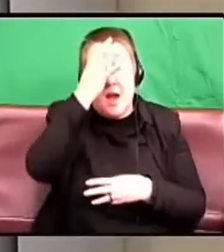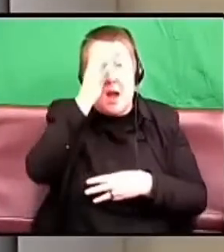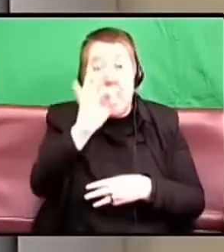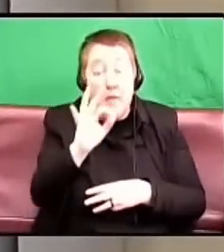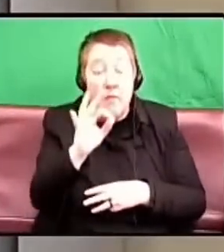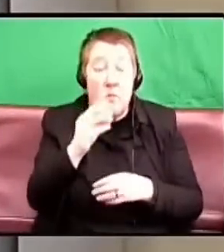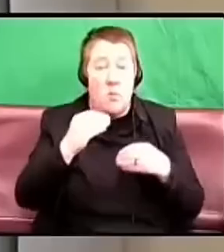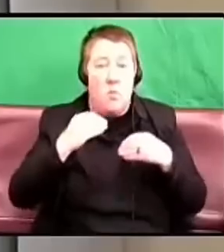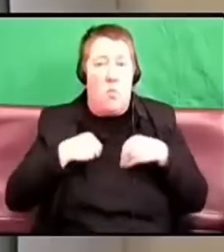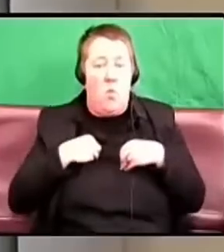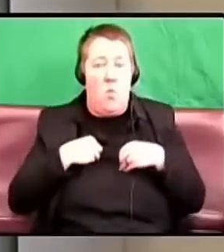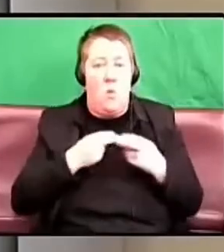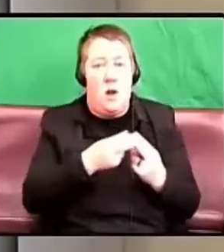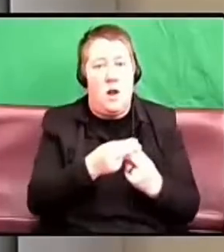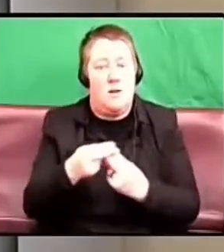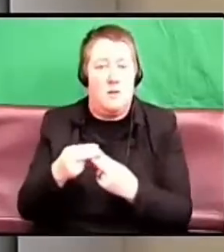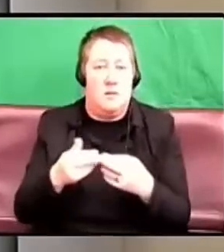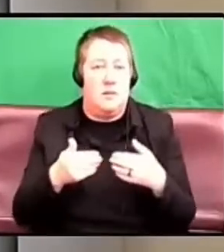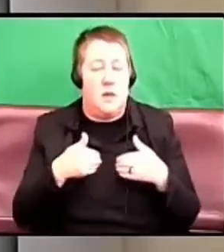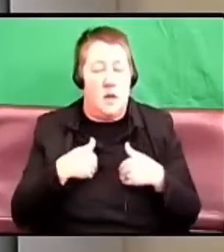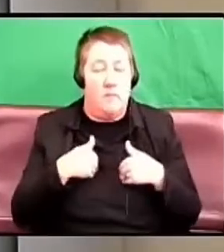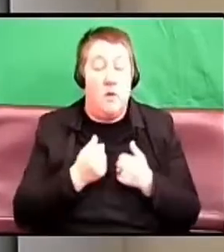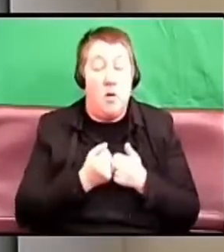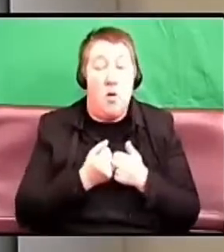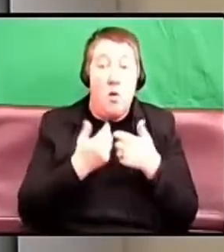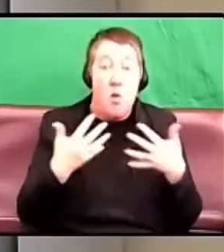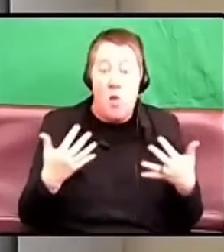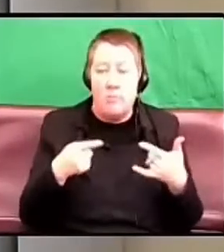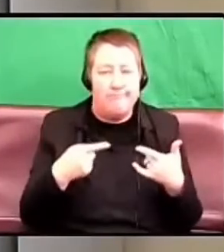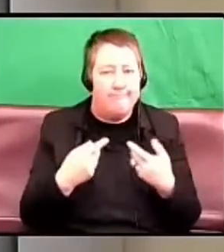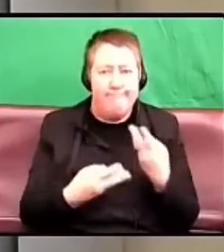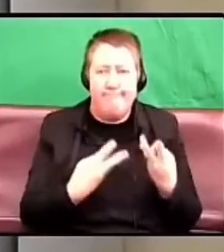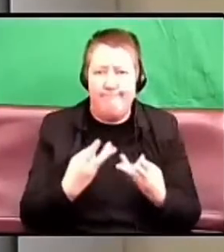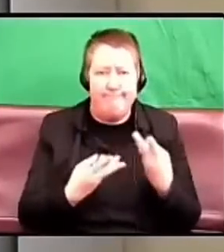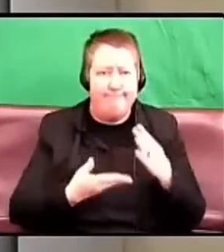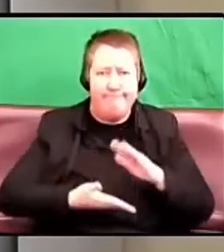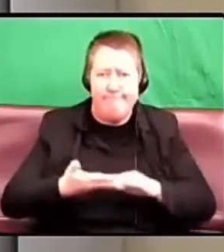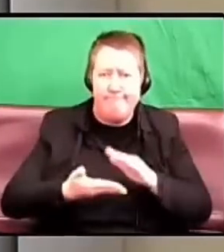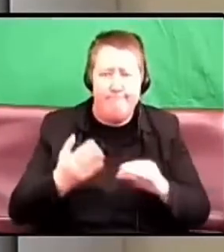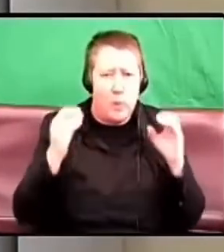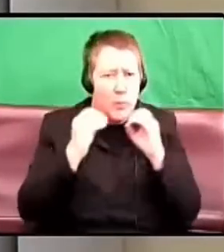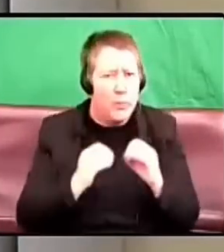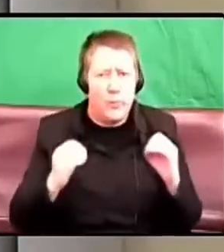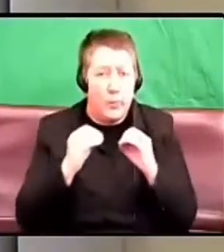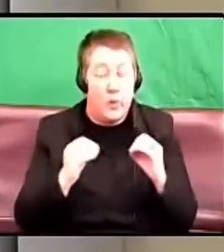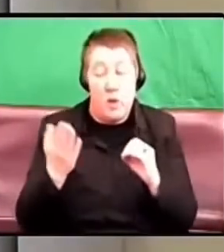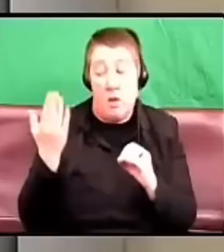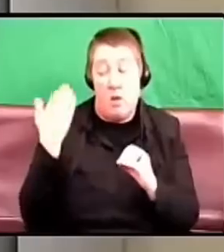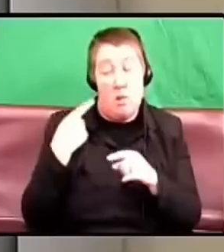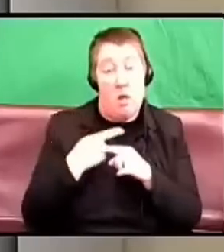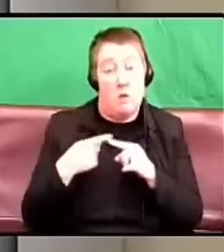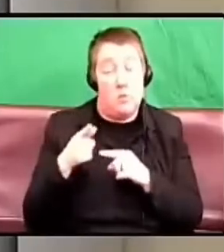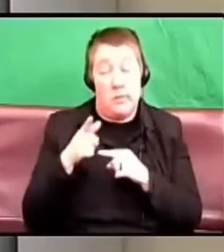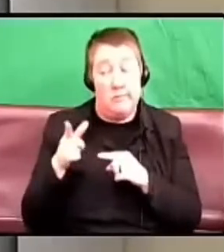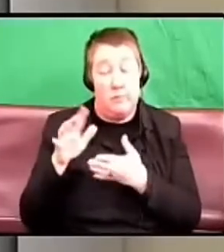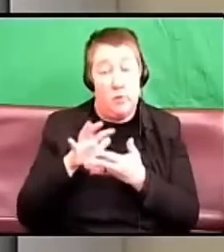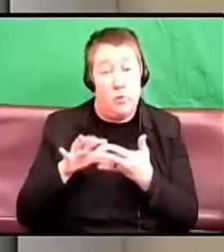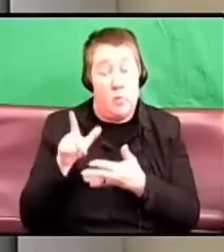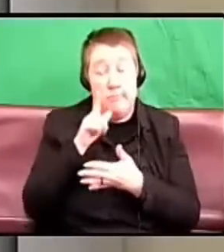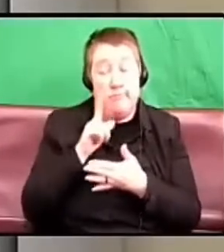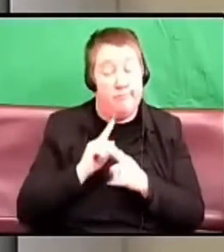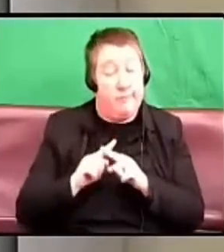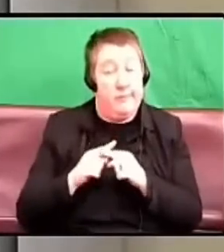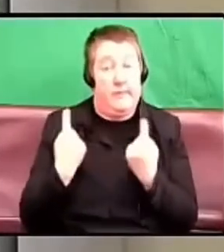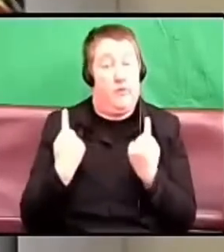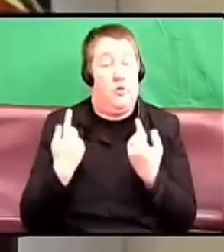entities, and a lot of them are dysfunctional, despite what we were told last week. A lot of them are dysfunctional, so